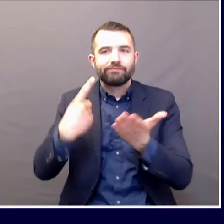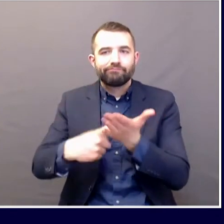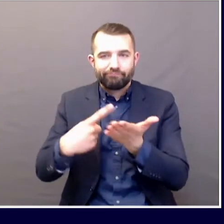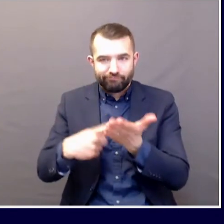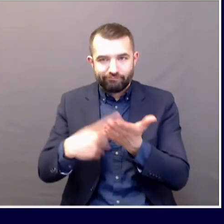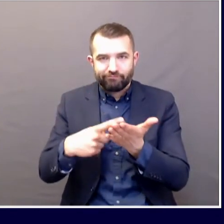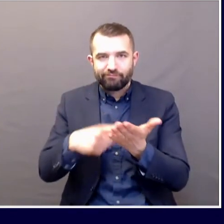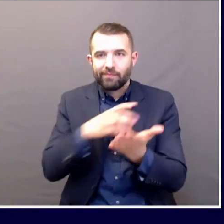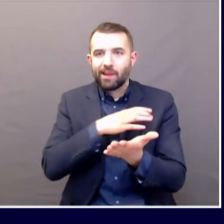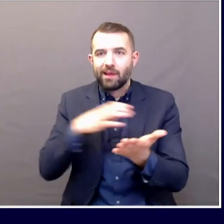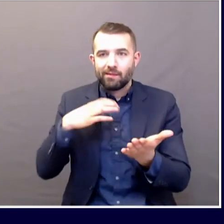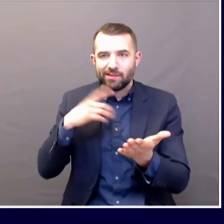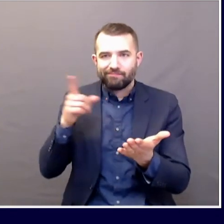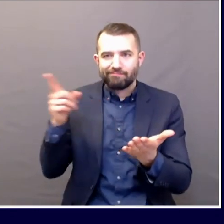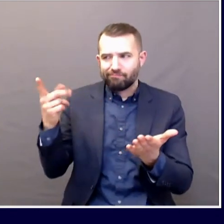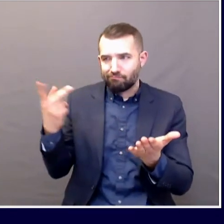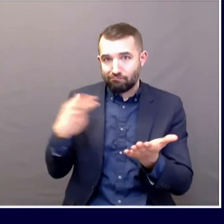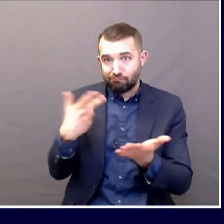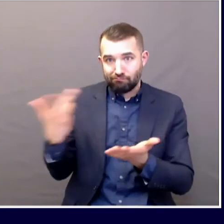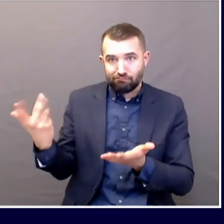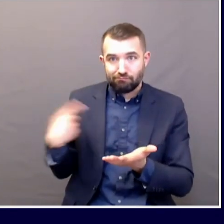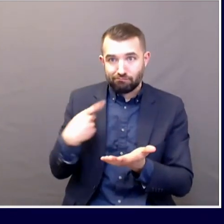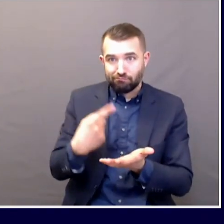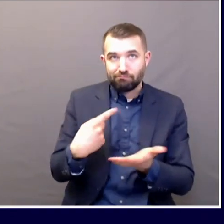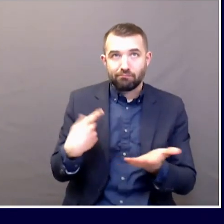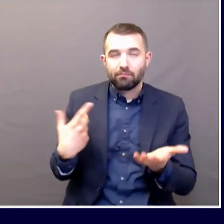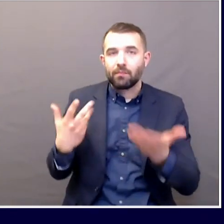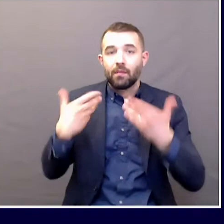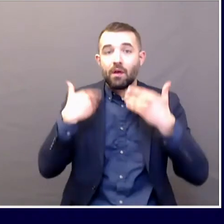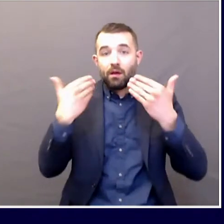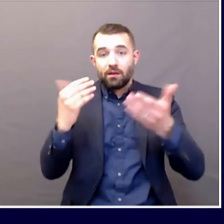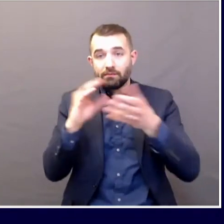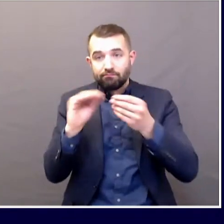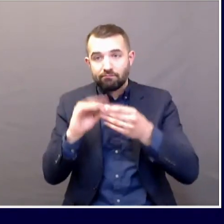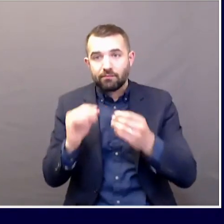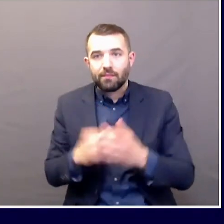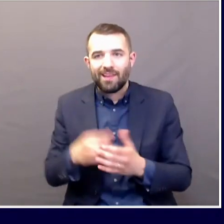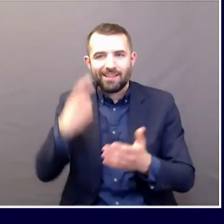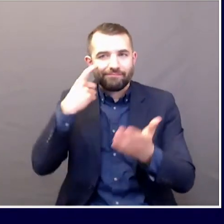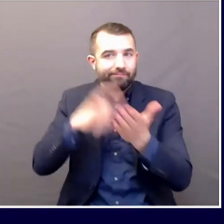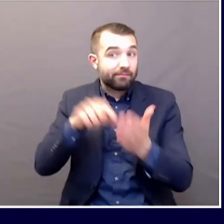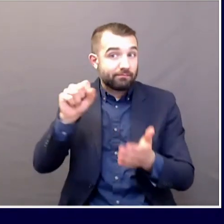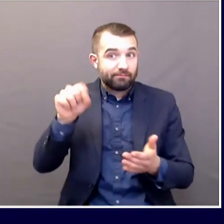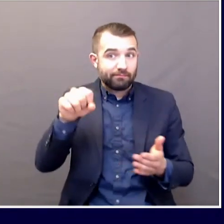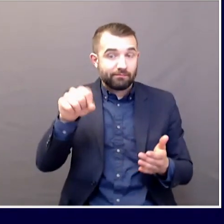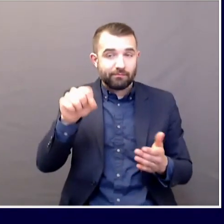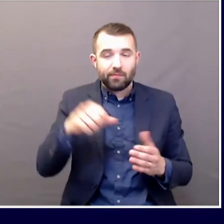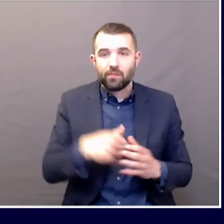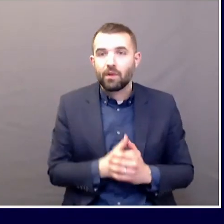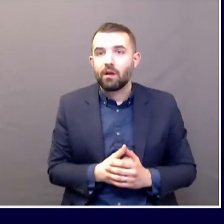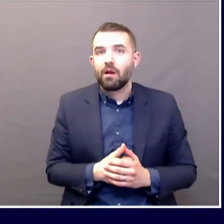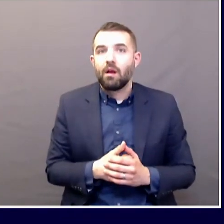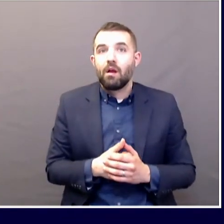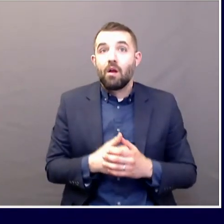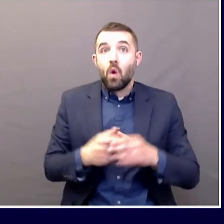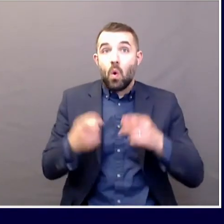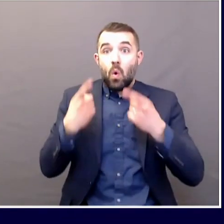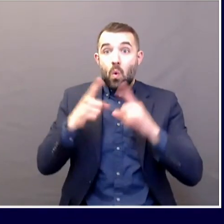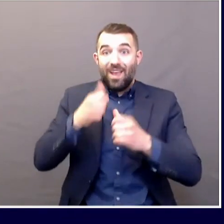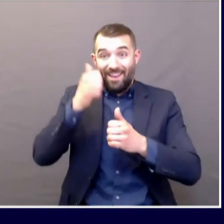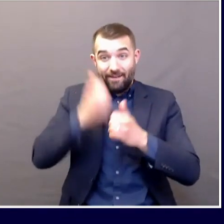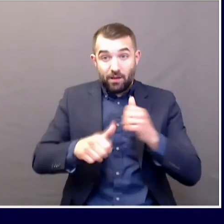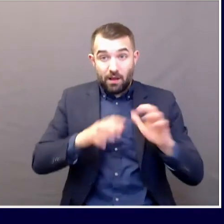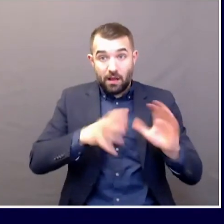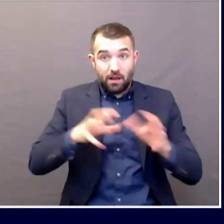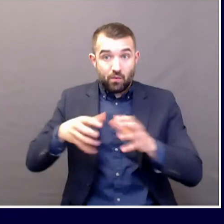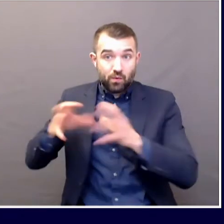But bottom line there, Chris, is that we recognize that even as we move across the phases, there will be still folks in earlier phases,